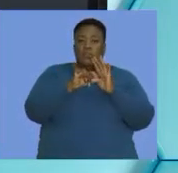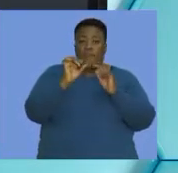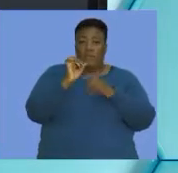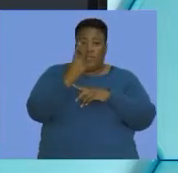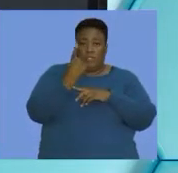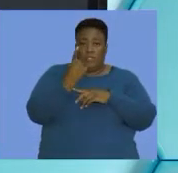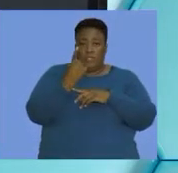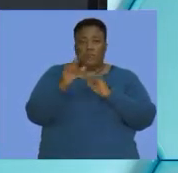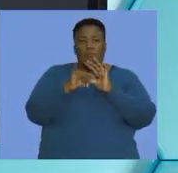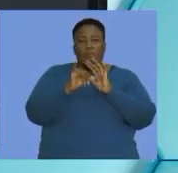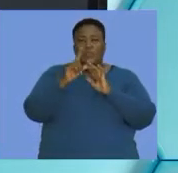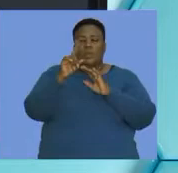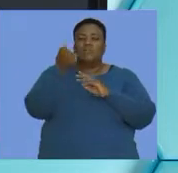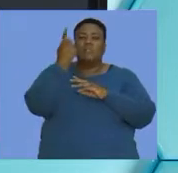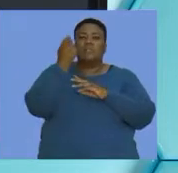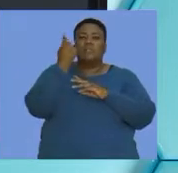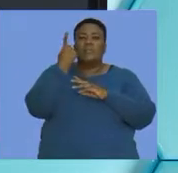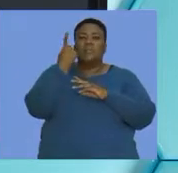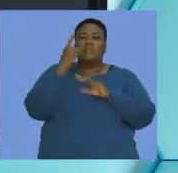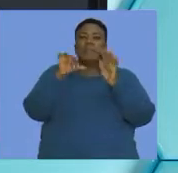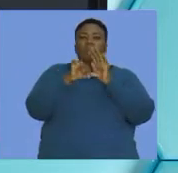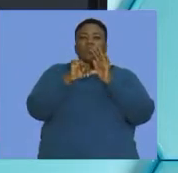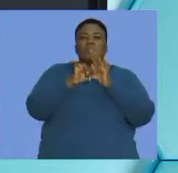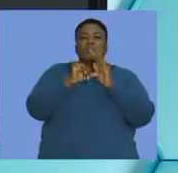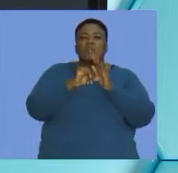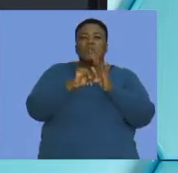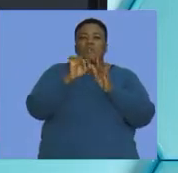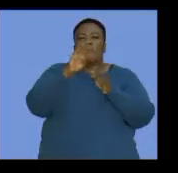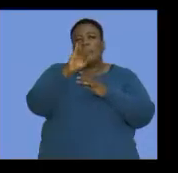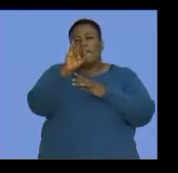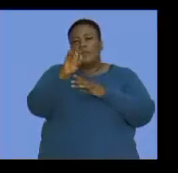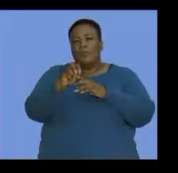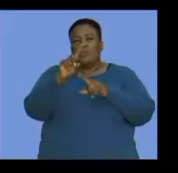then use that to understand and unpack this question at the end.